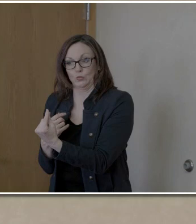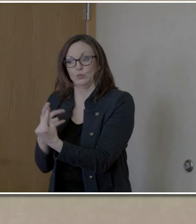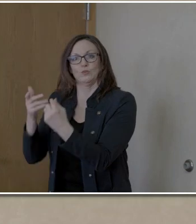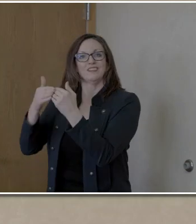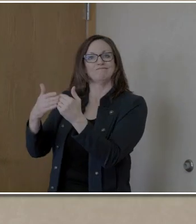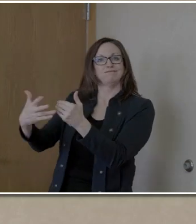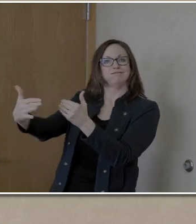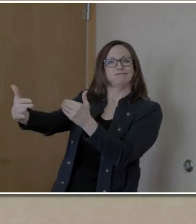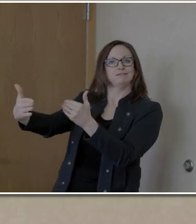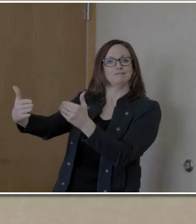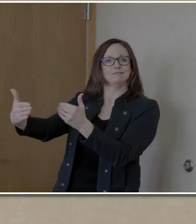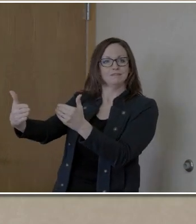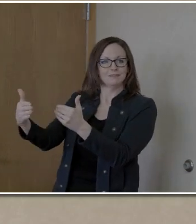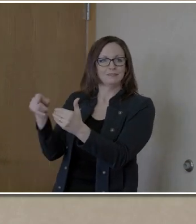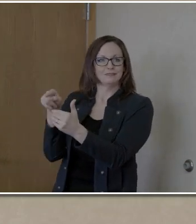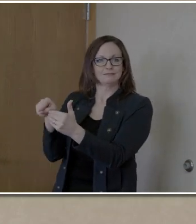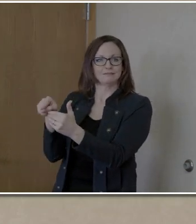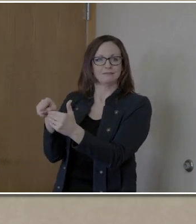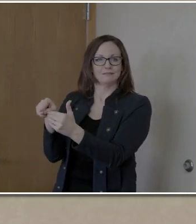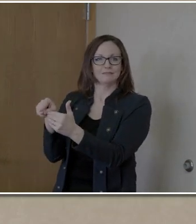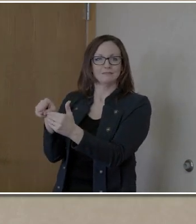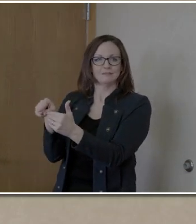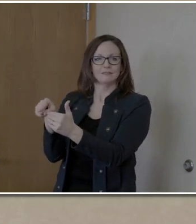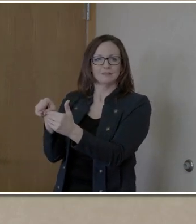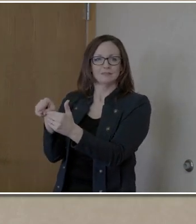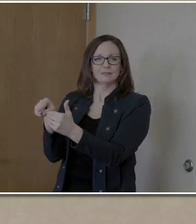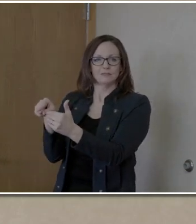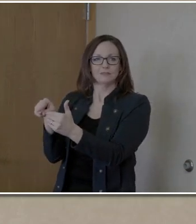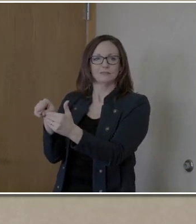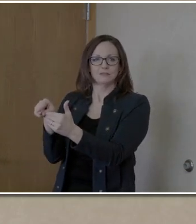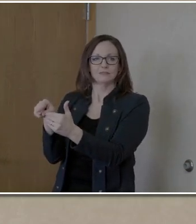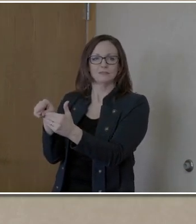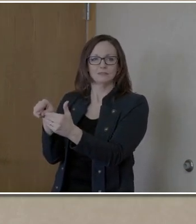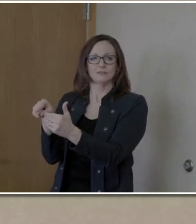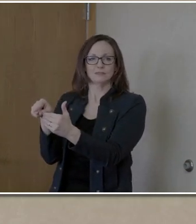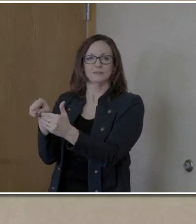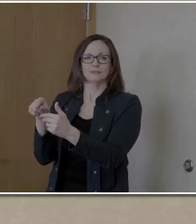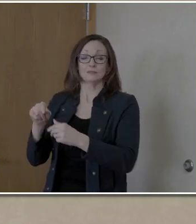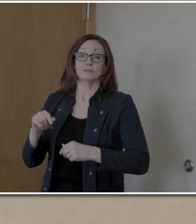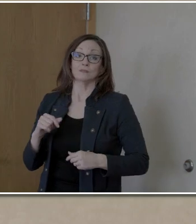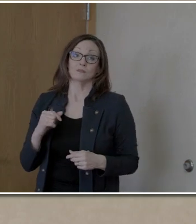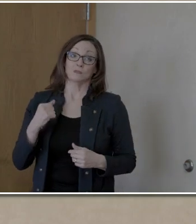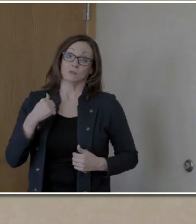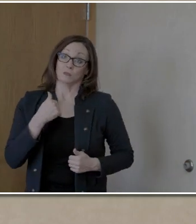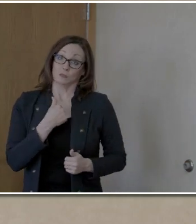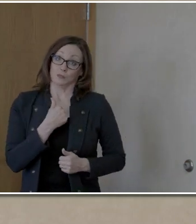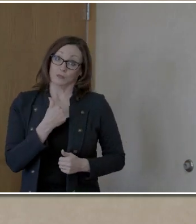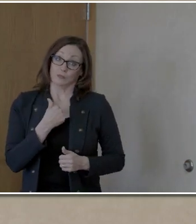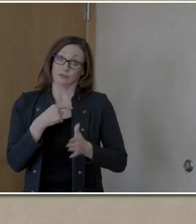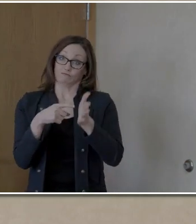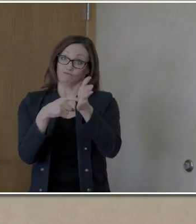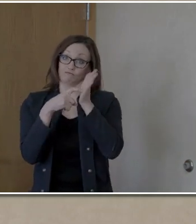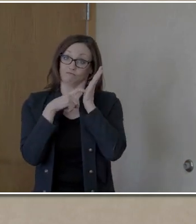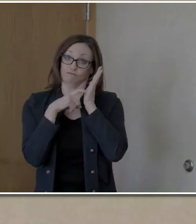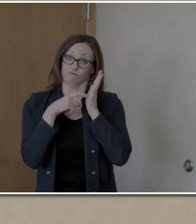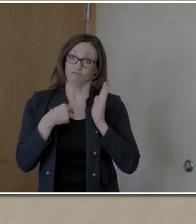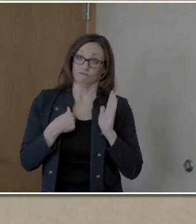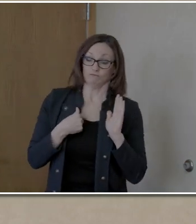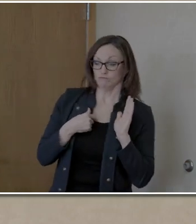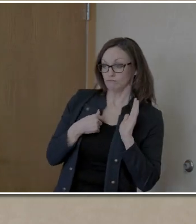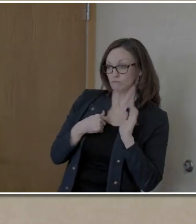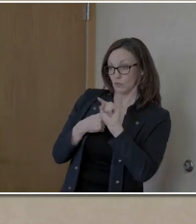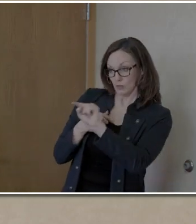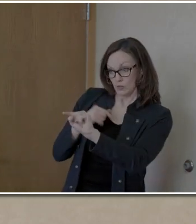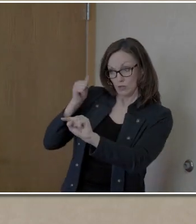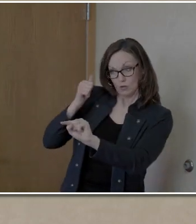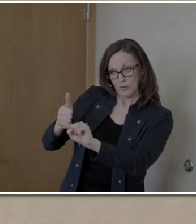great care of those Guard members by routinely checking up on them. And we have a protocol where